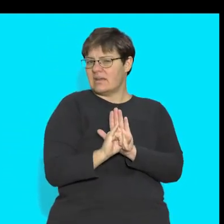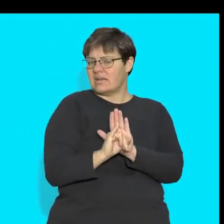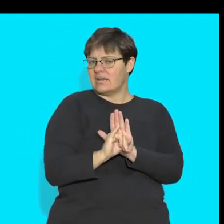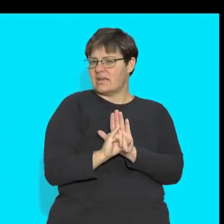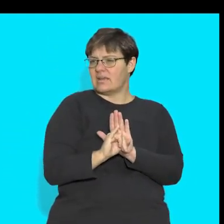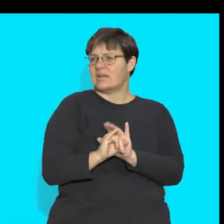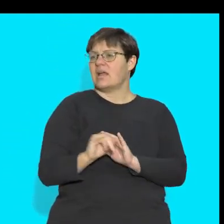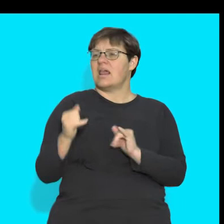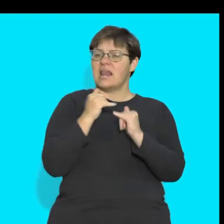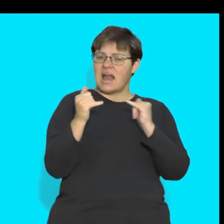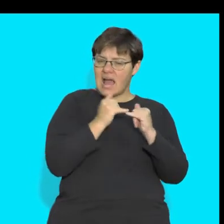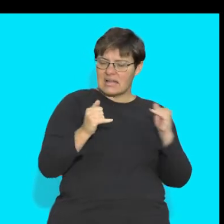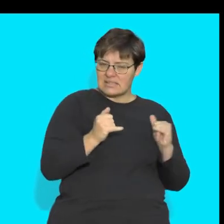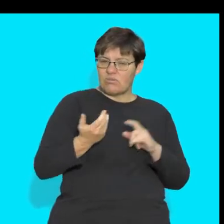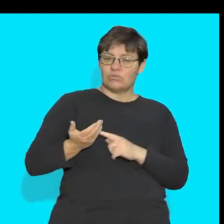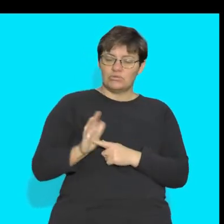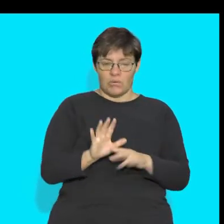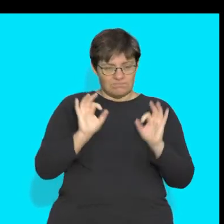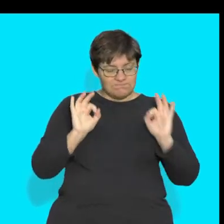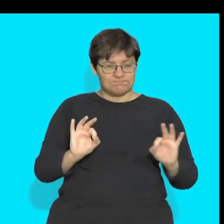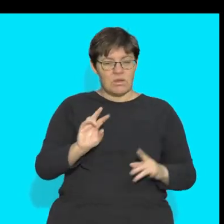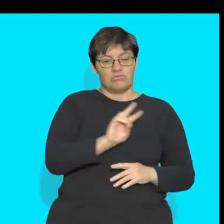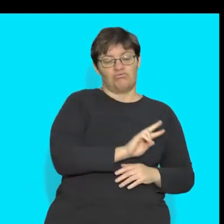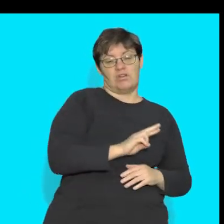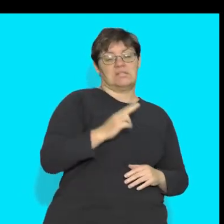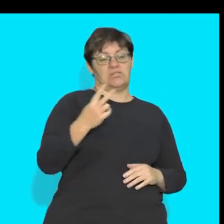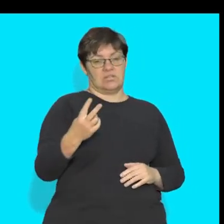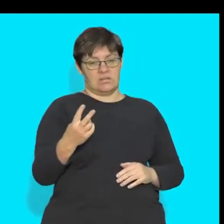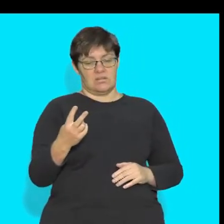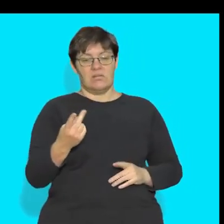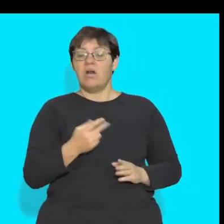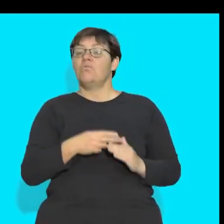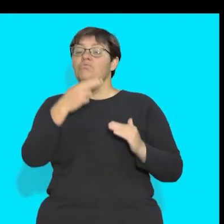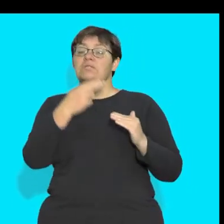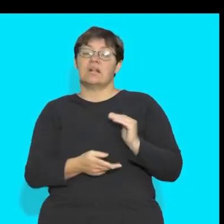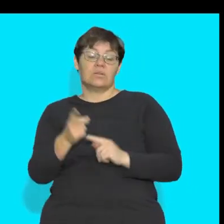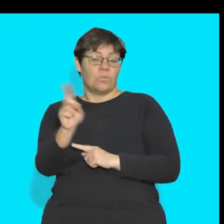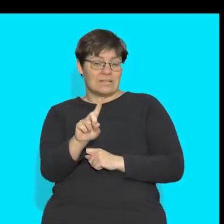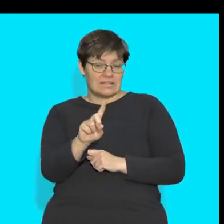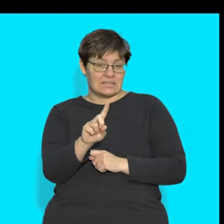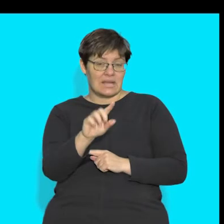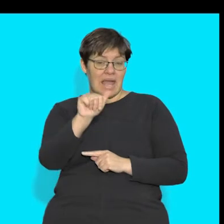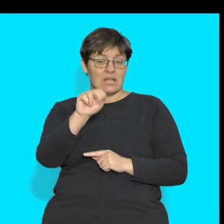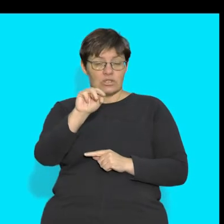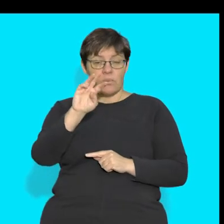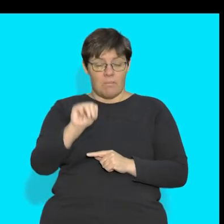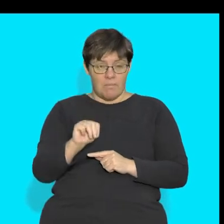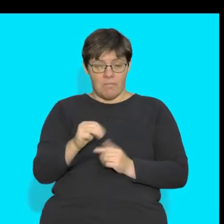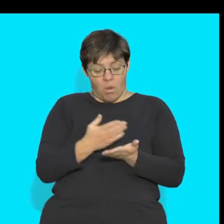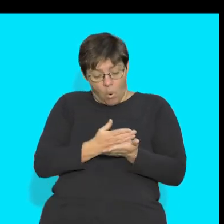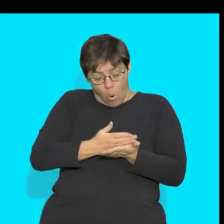identify the lines that correctly show transitions that will result in the atom